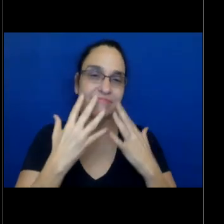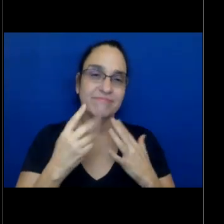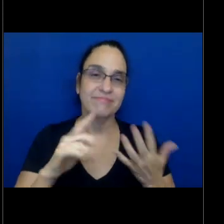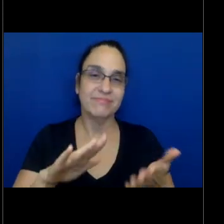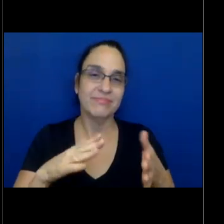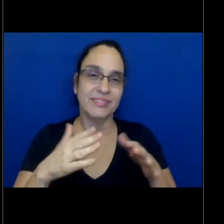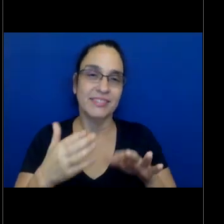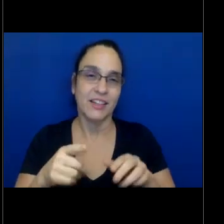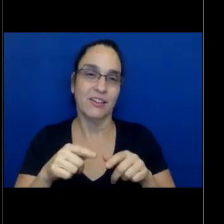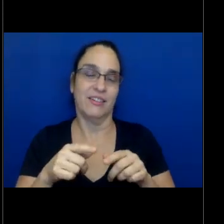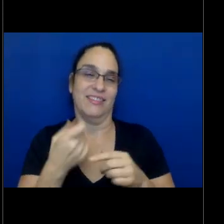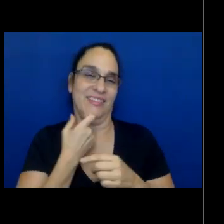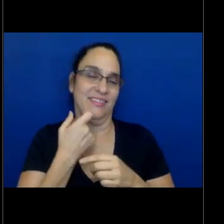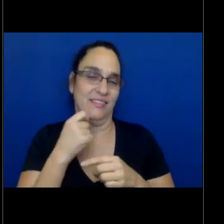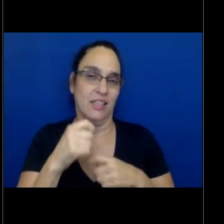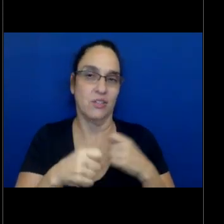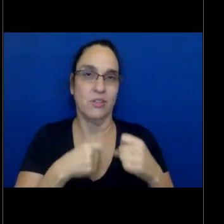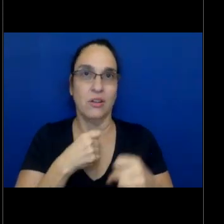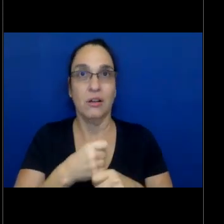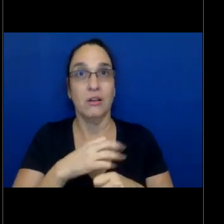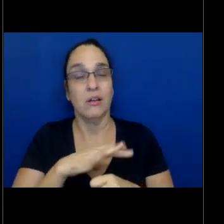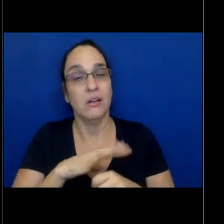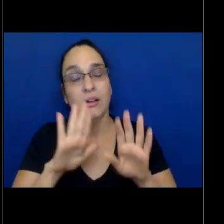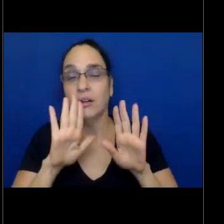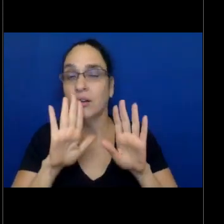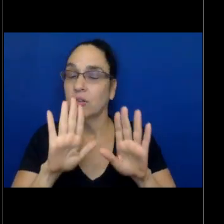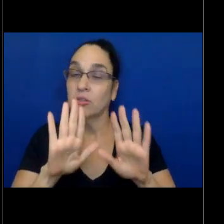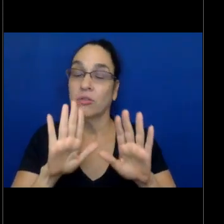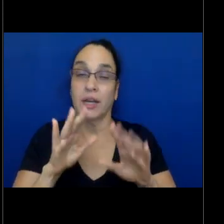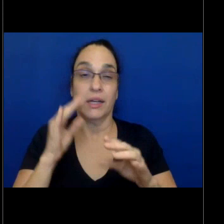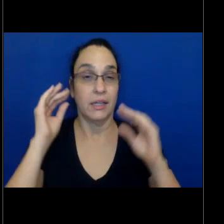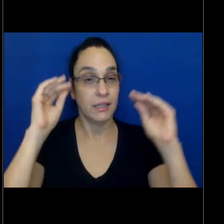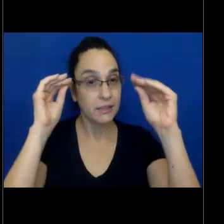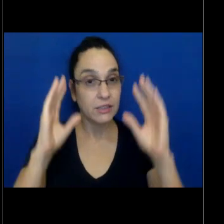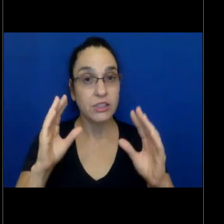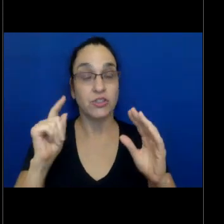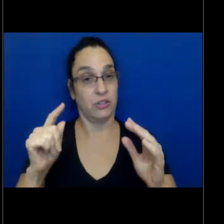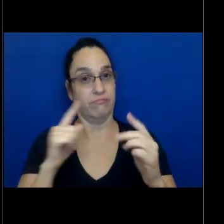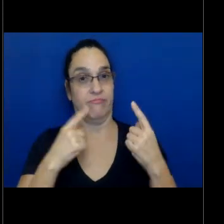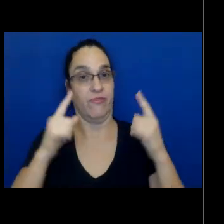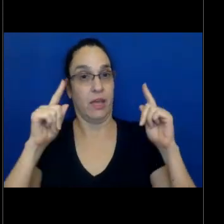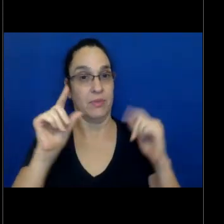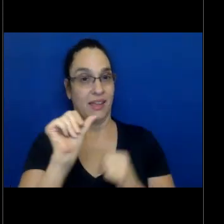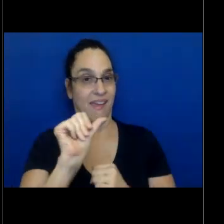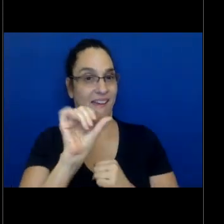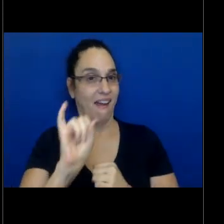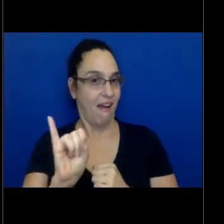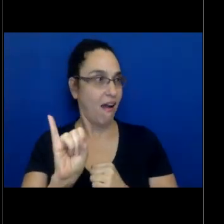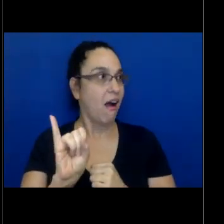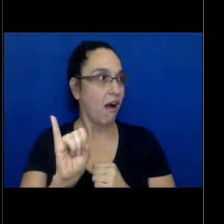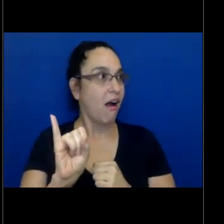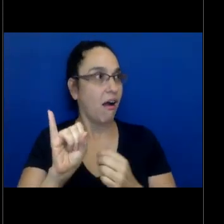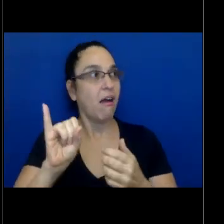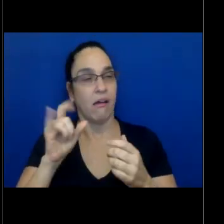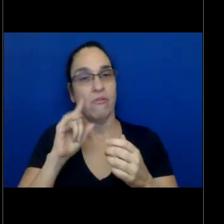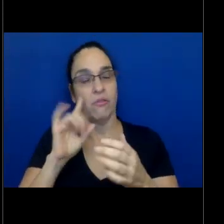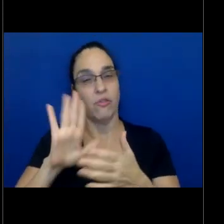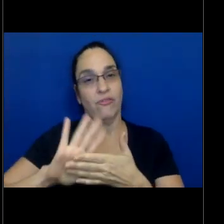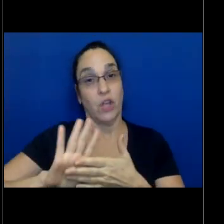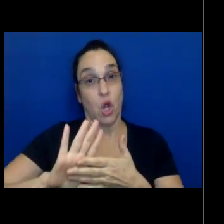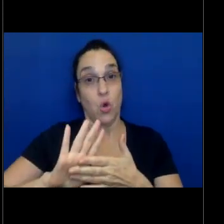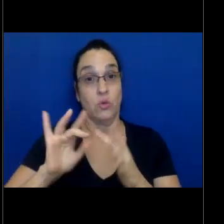teacher. I think his videos for AI is among the most watched videos online.